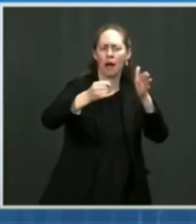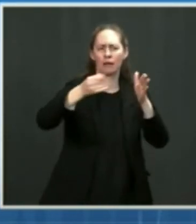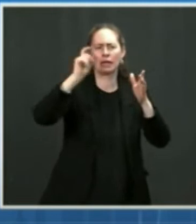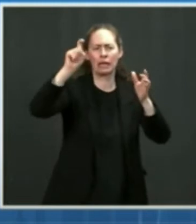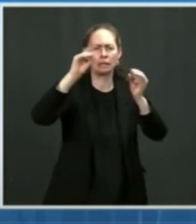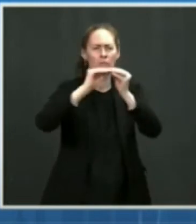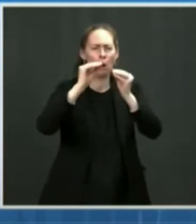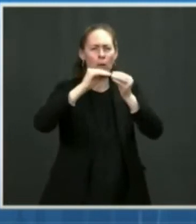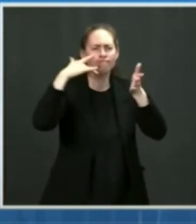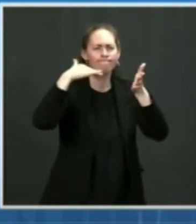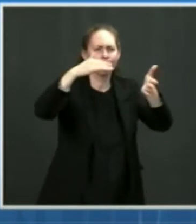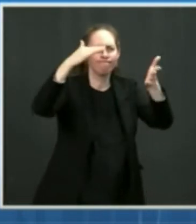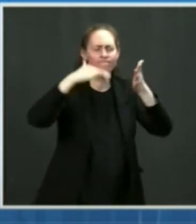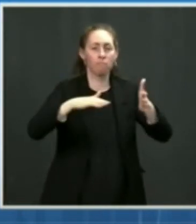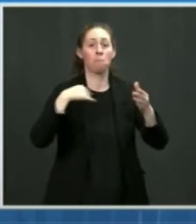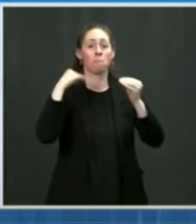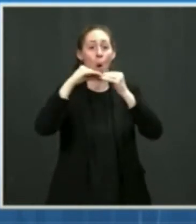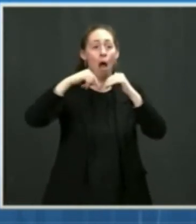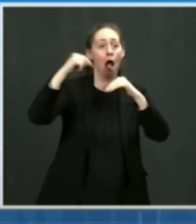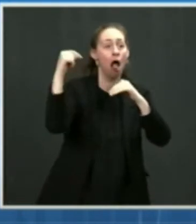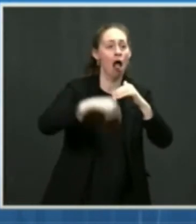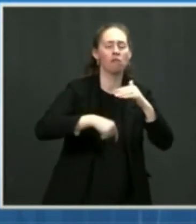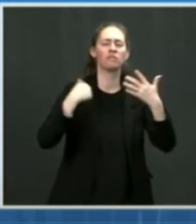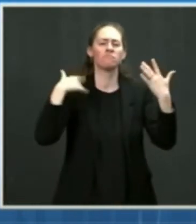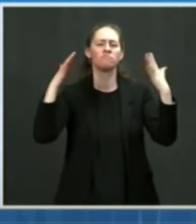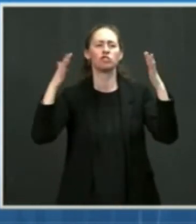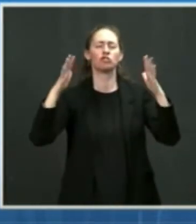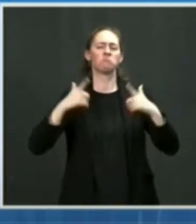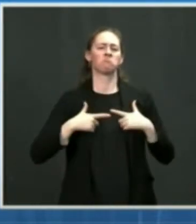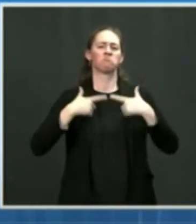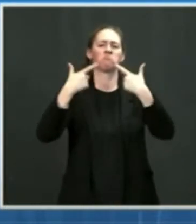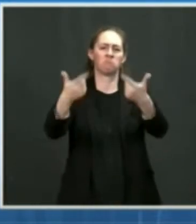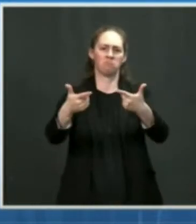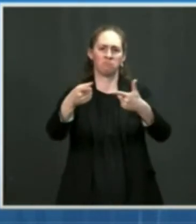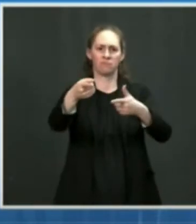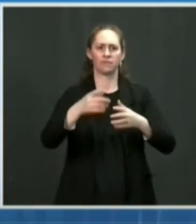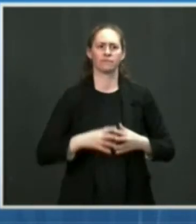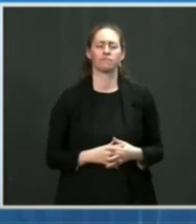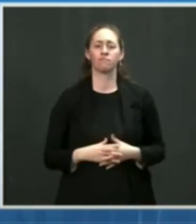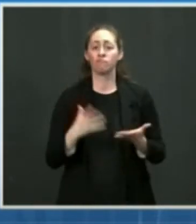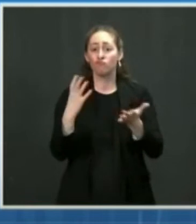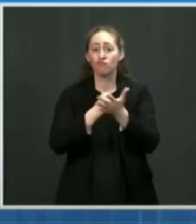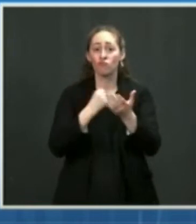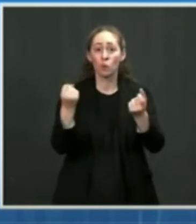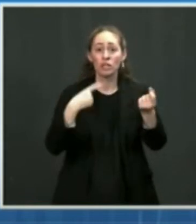Andy. Thank you. All right, let's go take some questions.